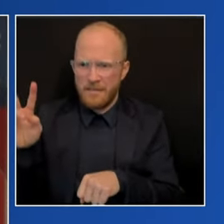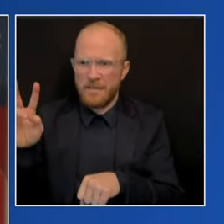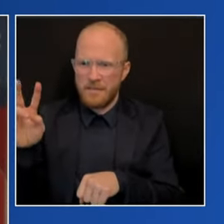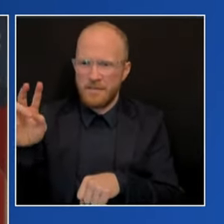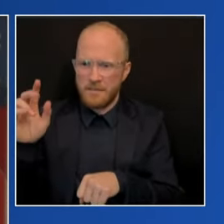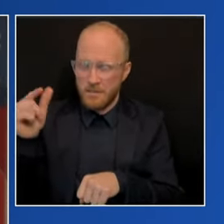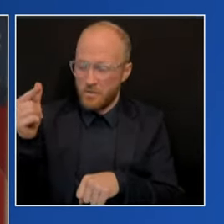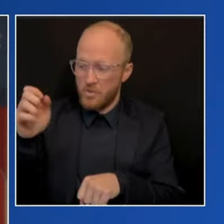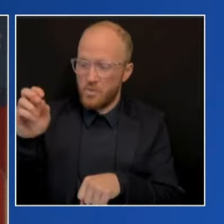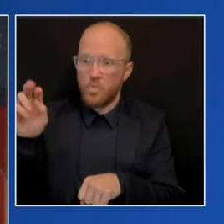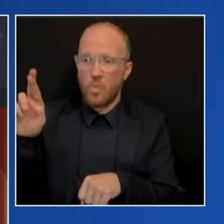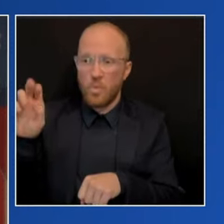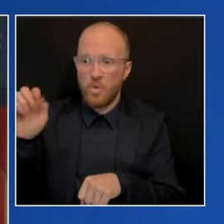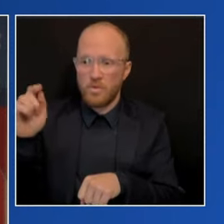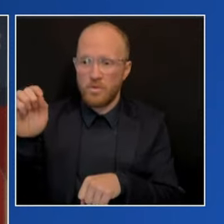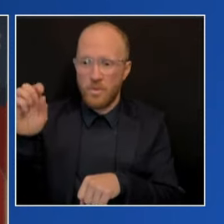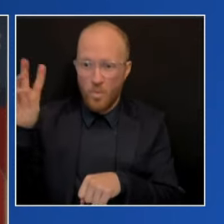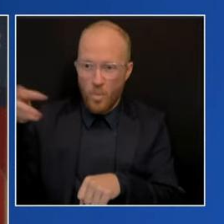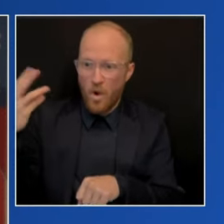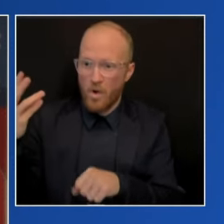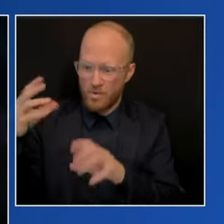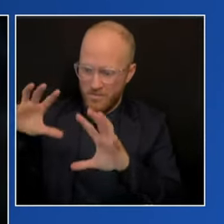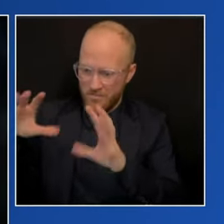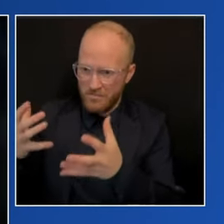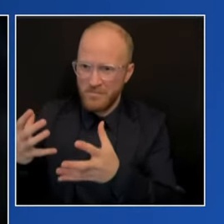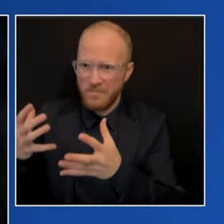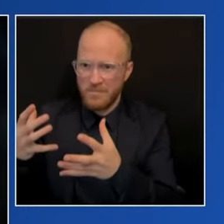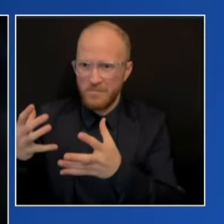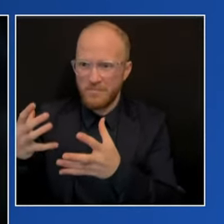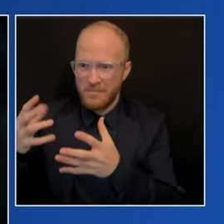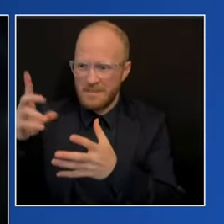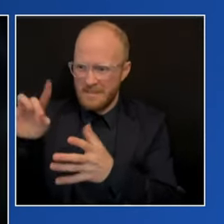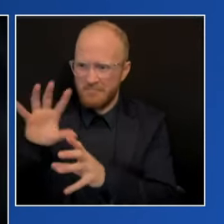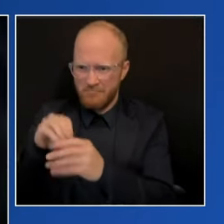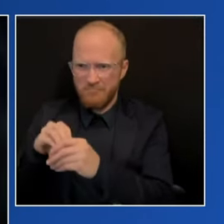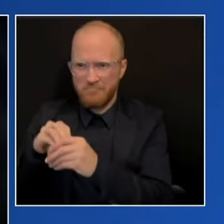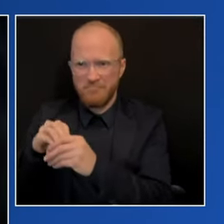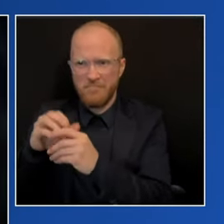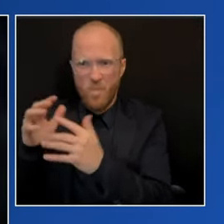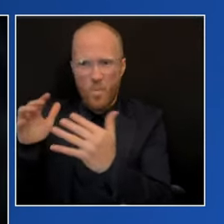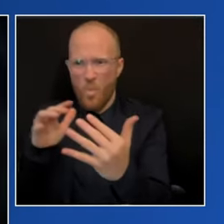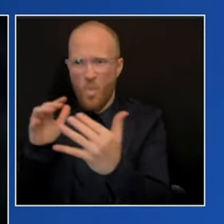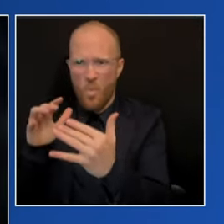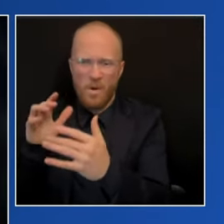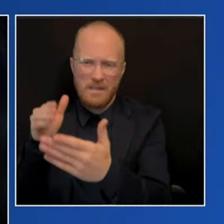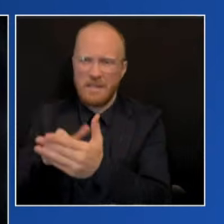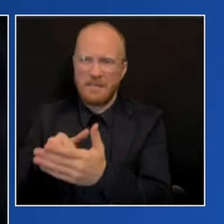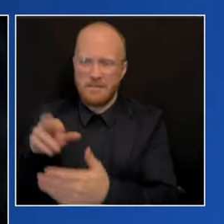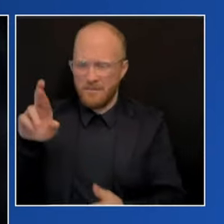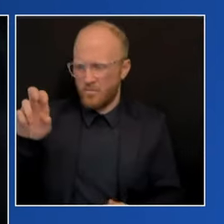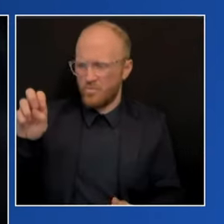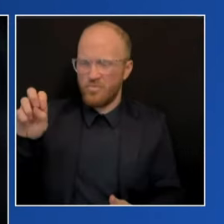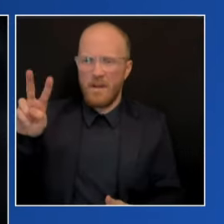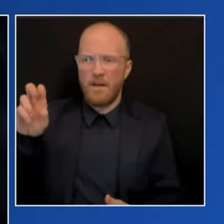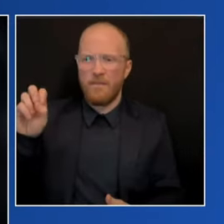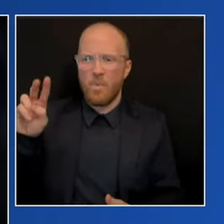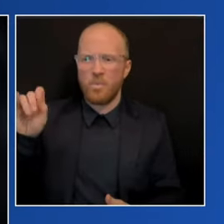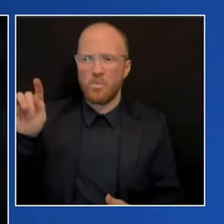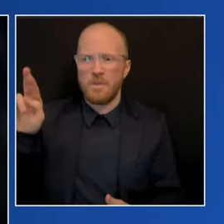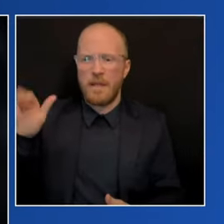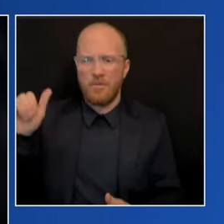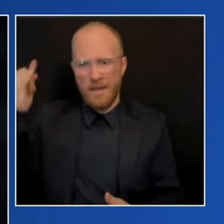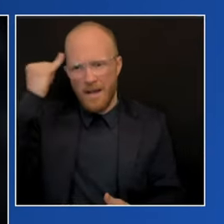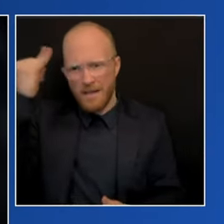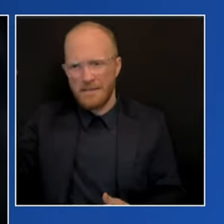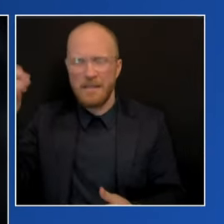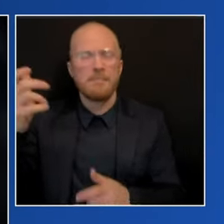and his American troops at Valley Forge waged a battle on behalf of a revolutionary idea. that everyday people, like where I come